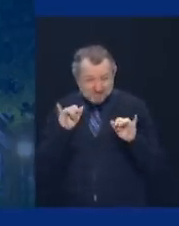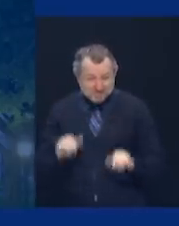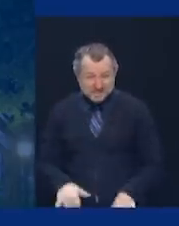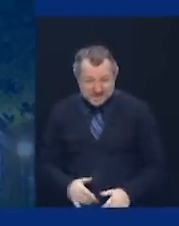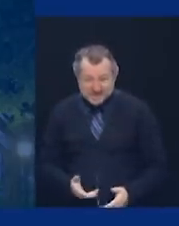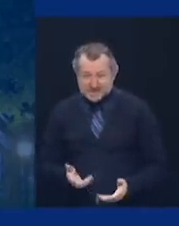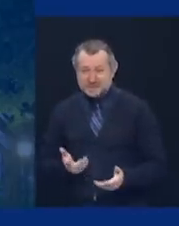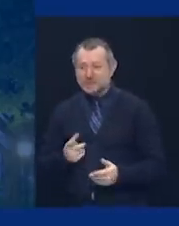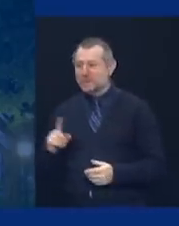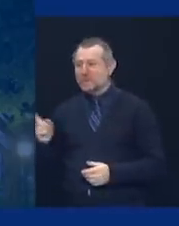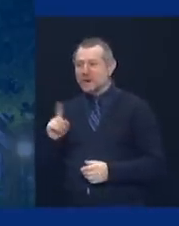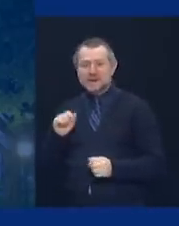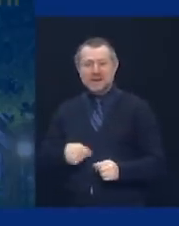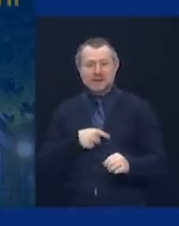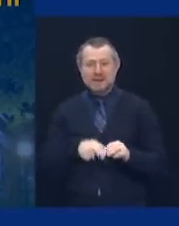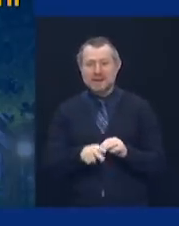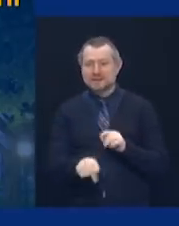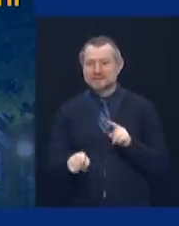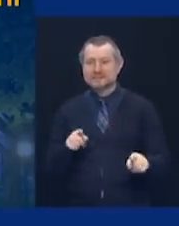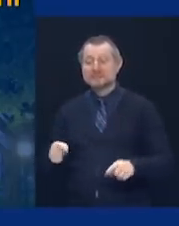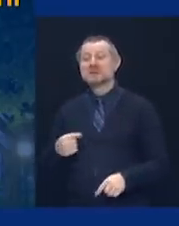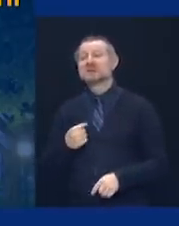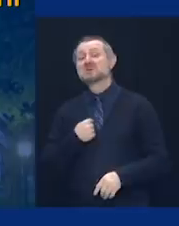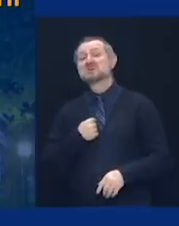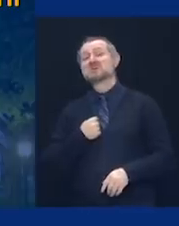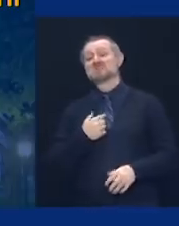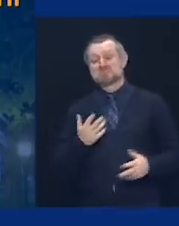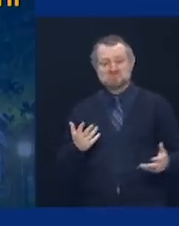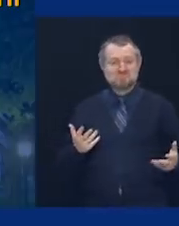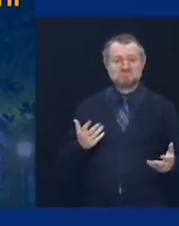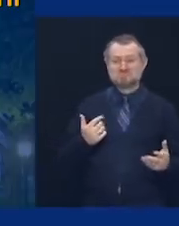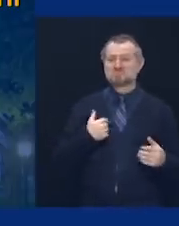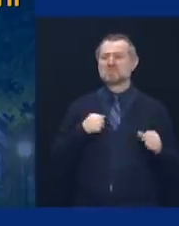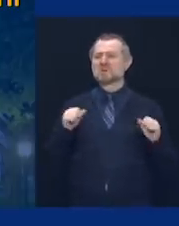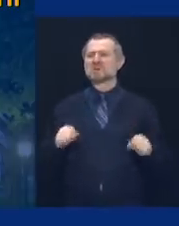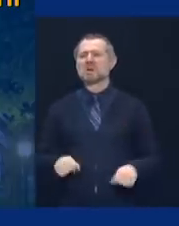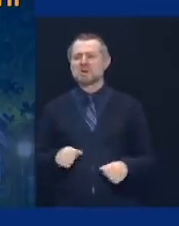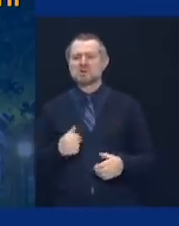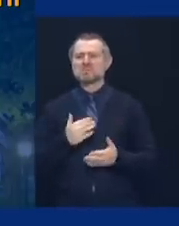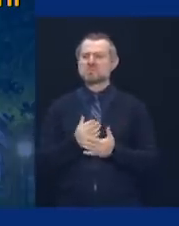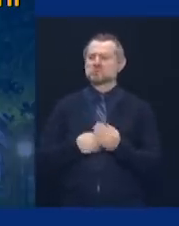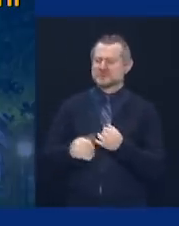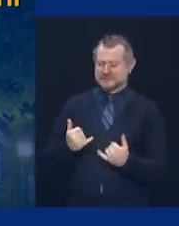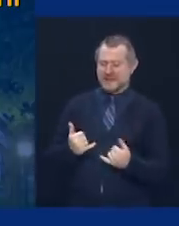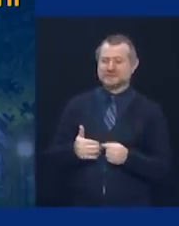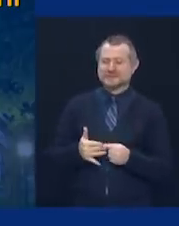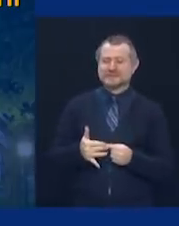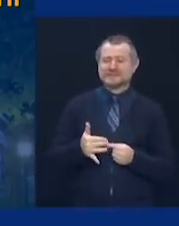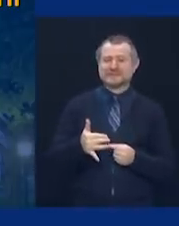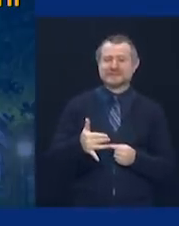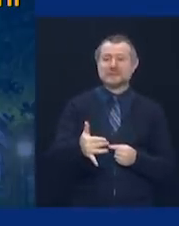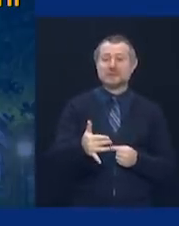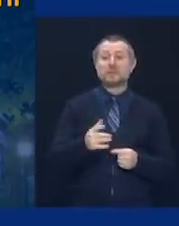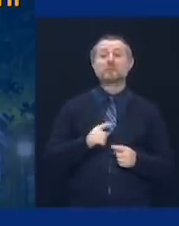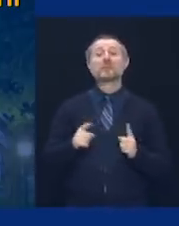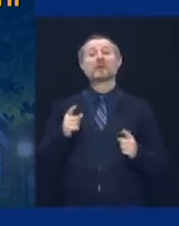I would be open to doing the budget now with the legislature. But it's going to be